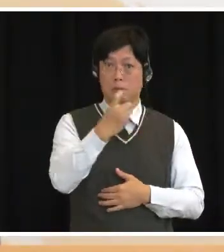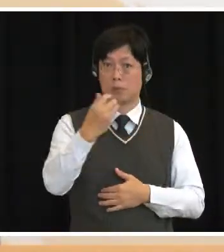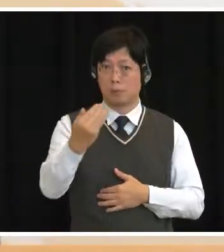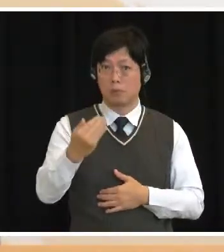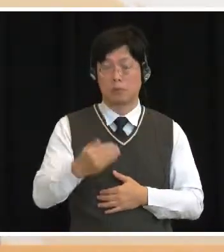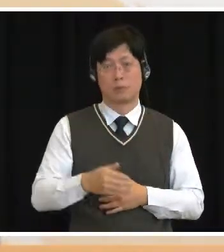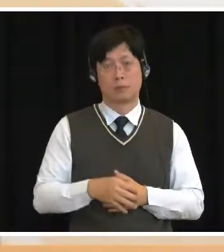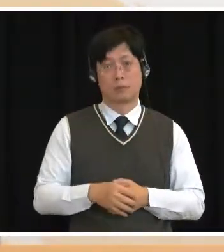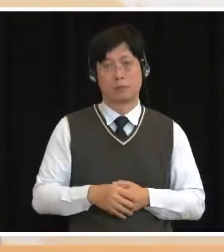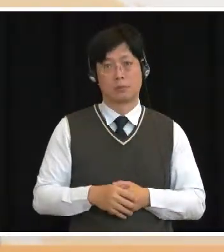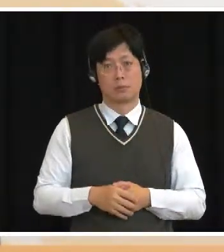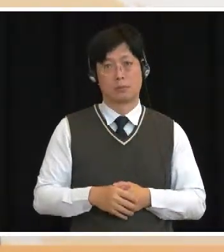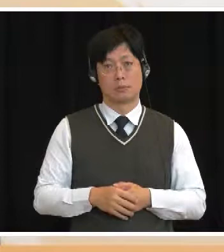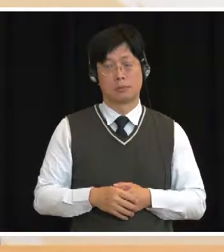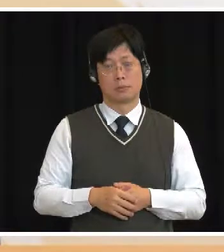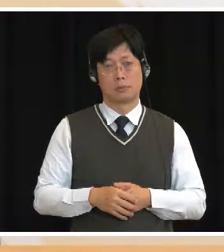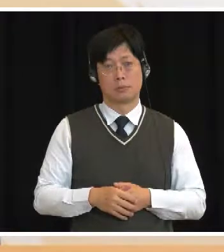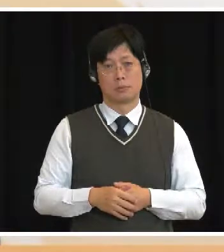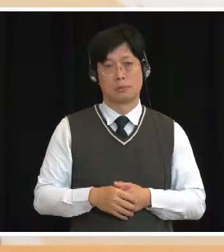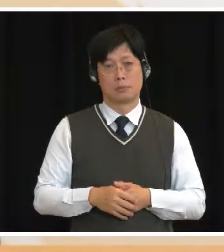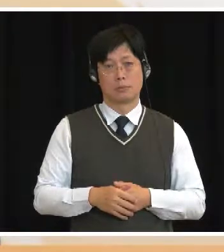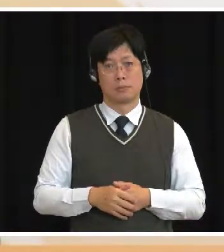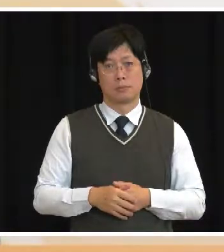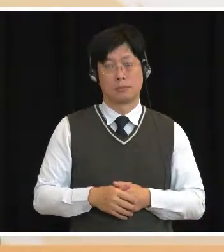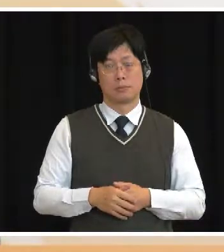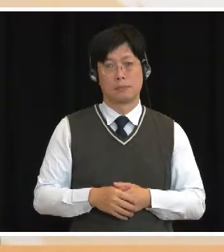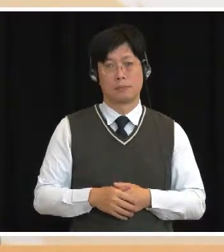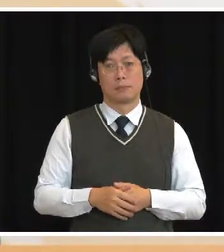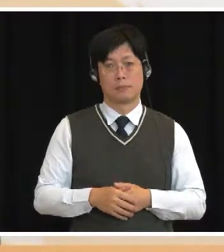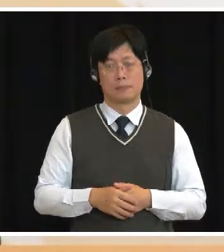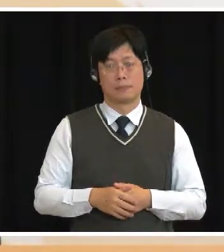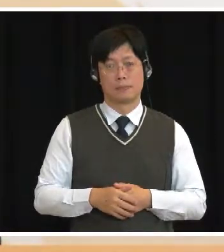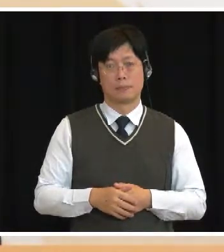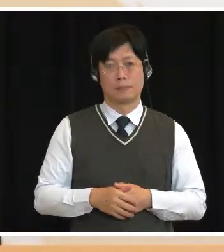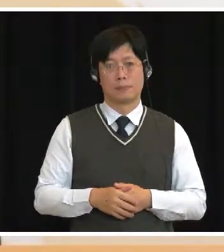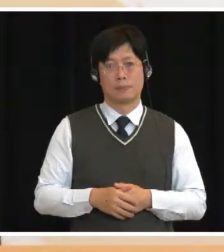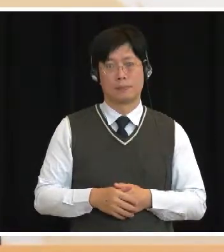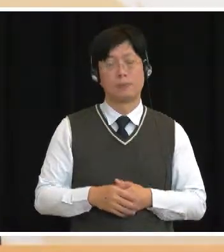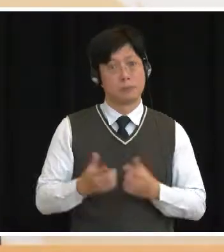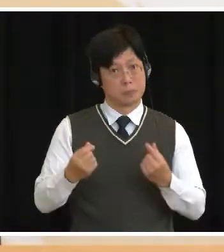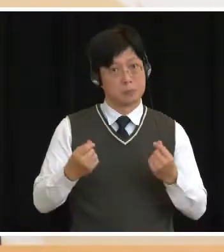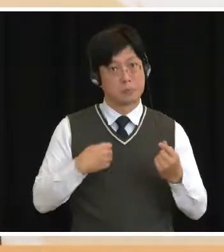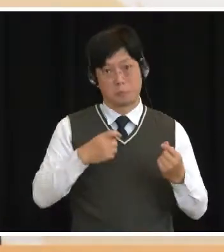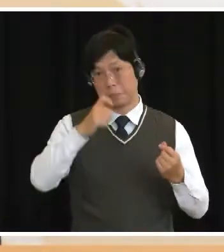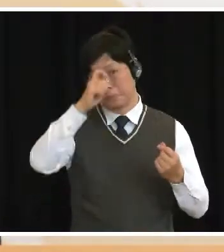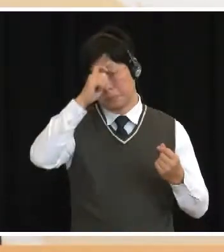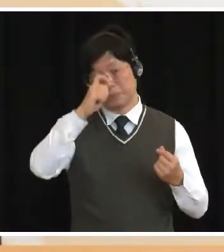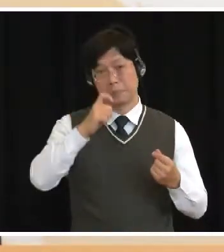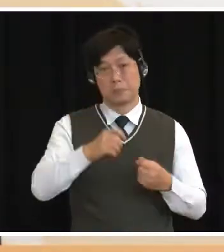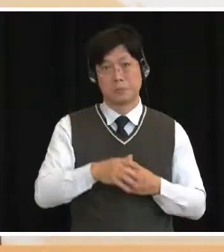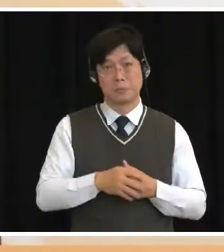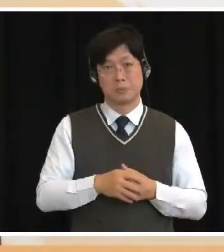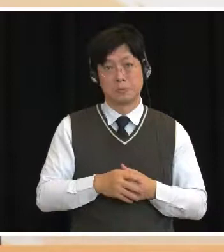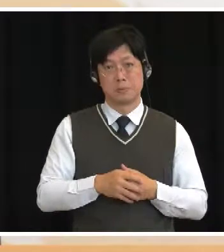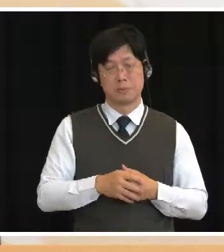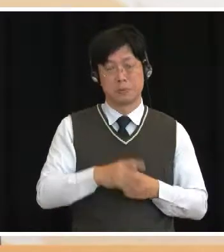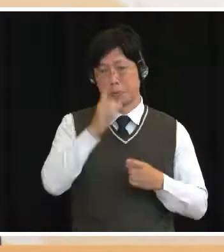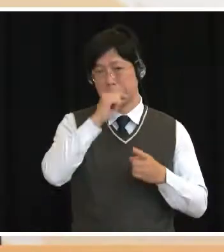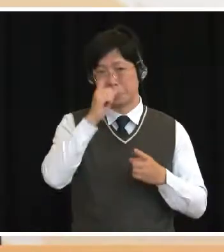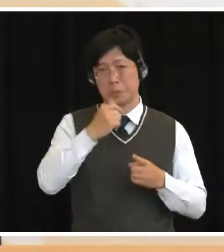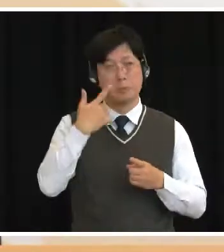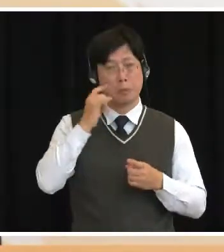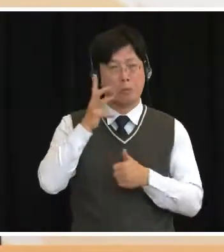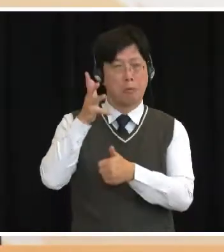would you like to be in a situation where you need the permission of your parents to see a doctor?